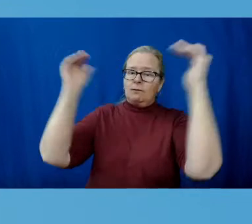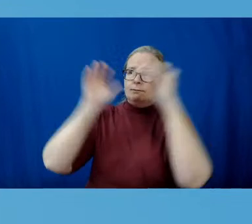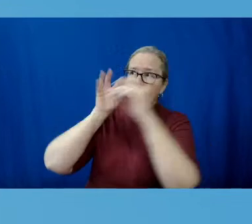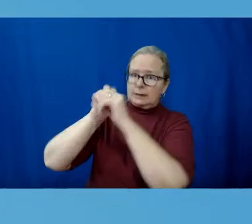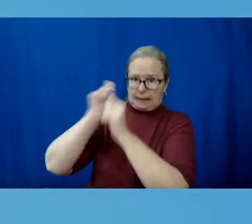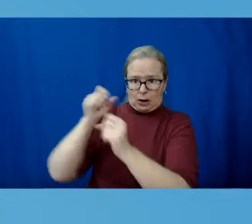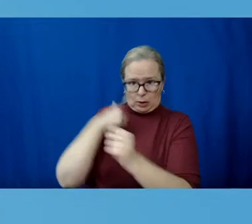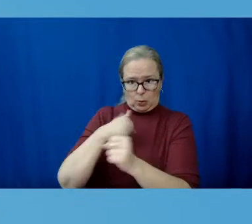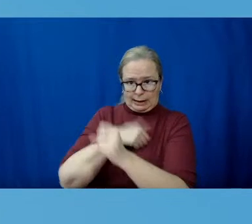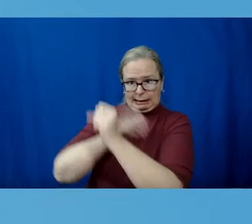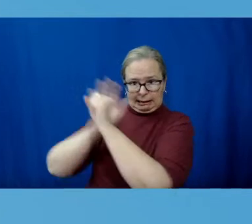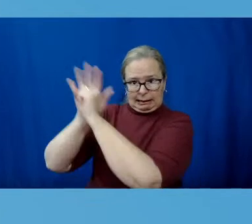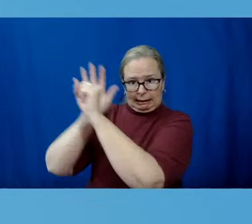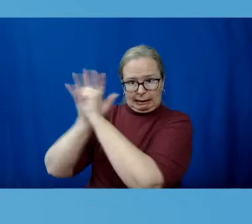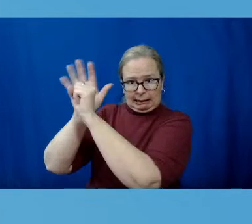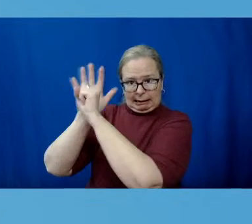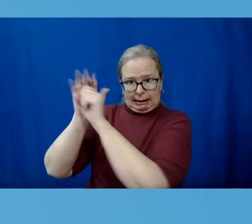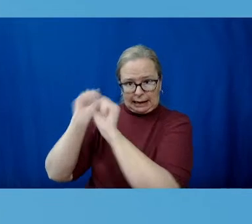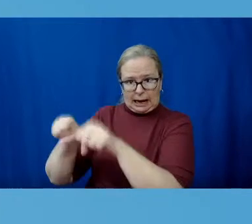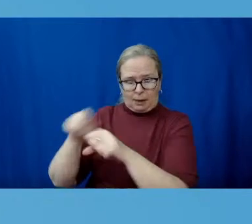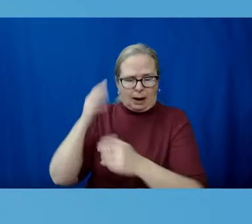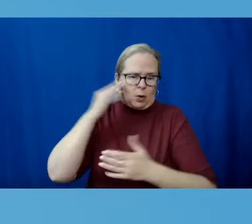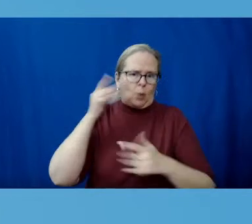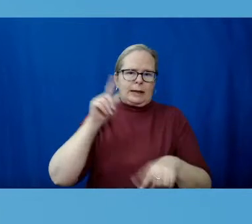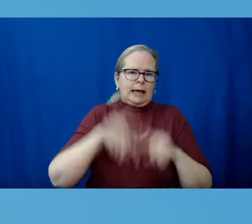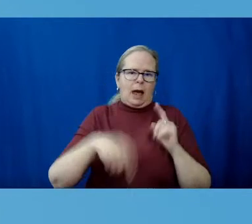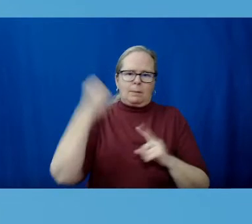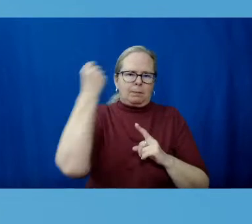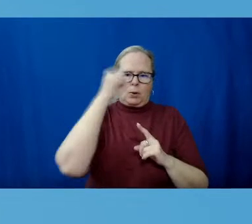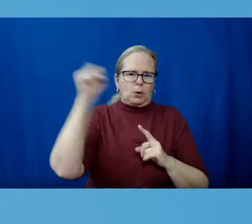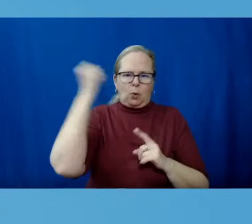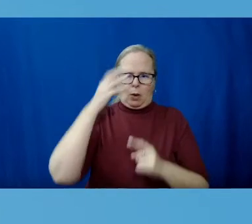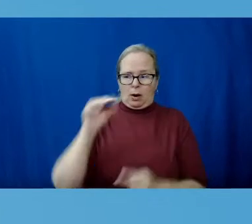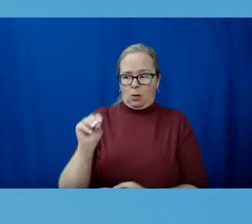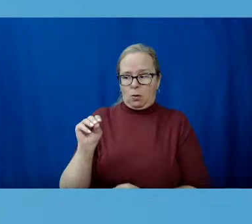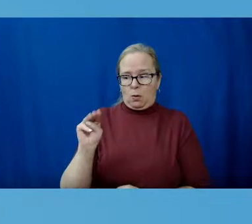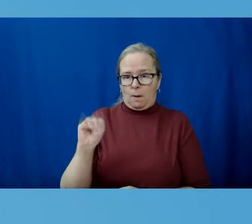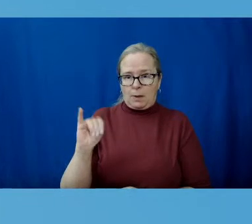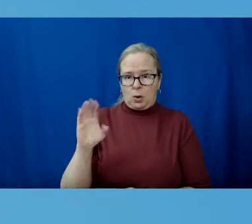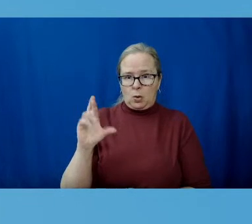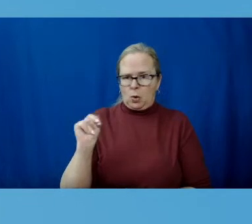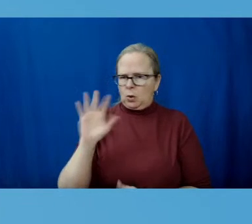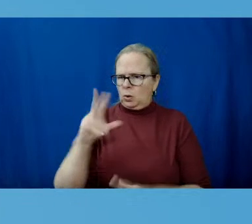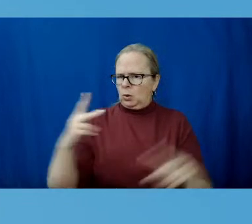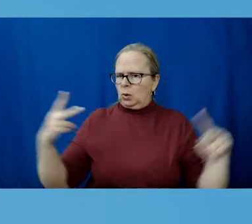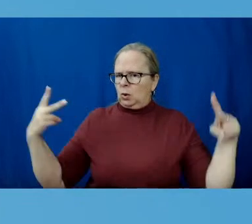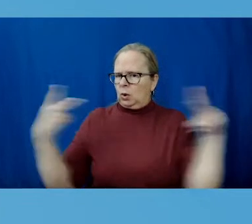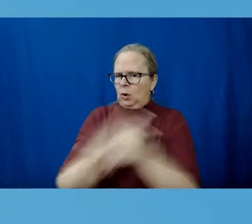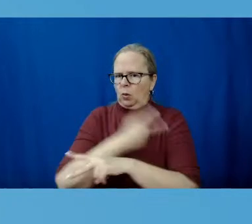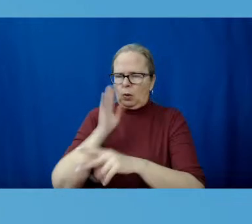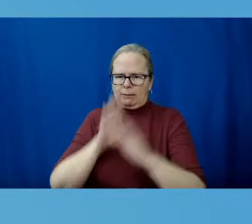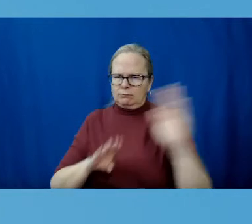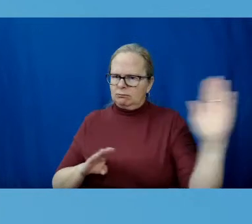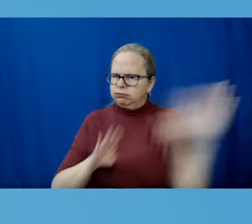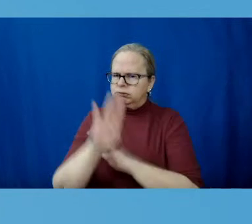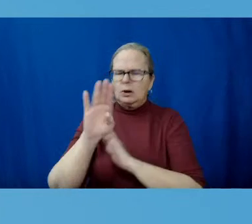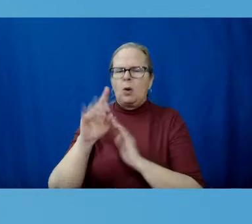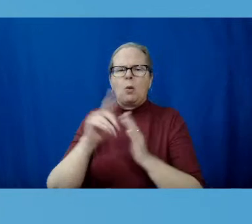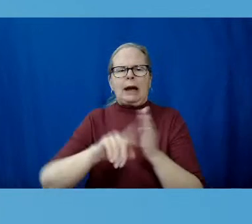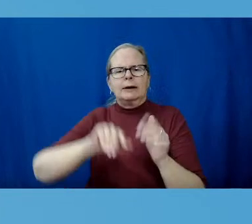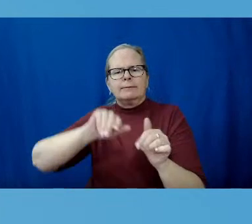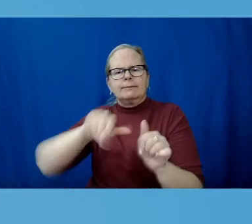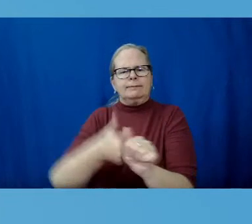what medical legal options might have a bit of traction, I think, at that sort of, how will there ever be